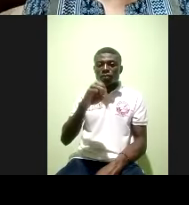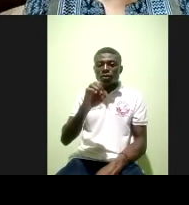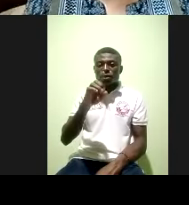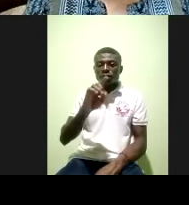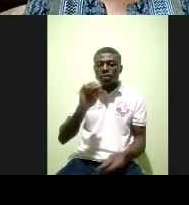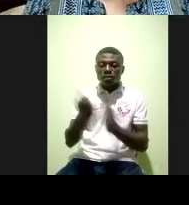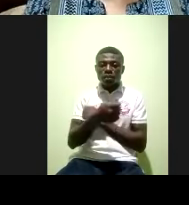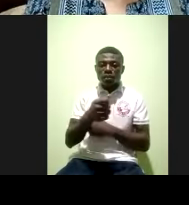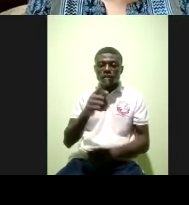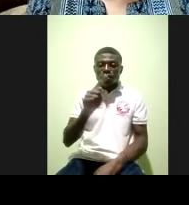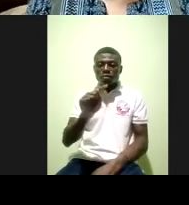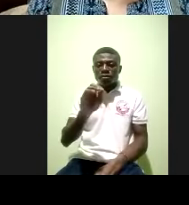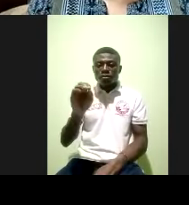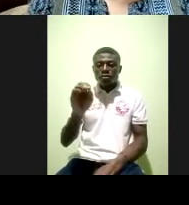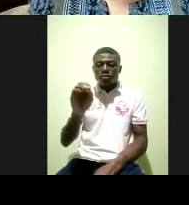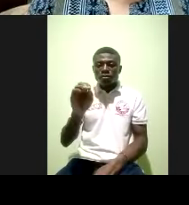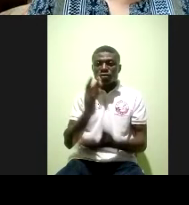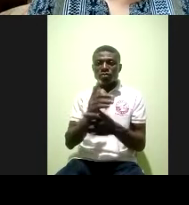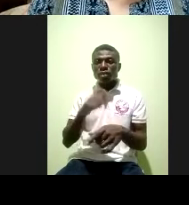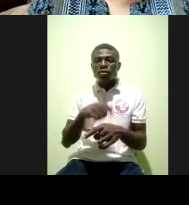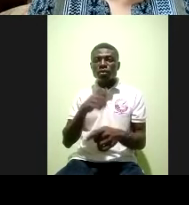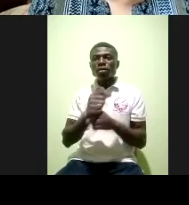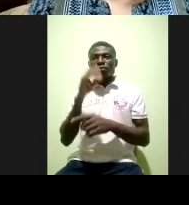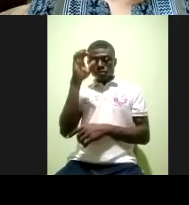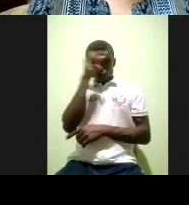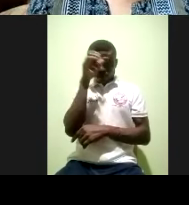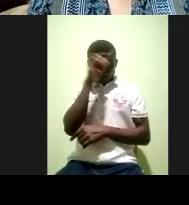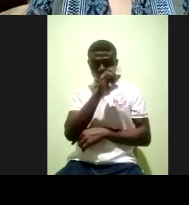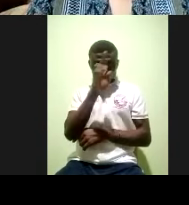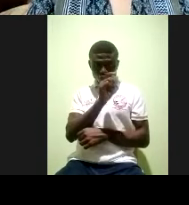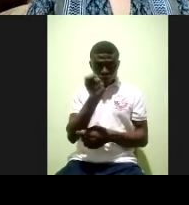guessing, sometimes they are guessing the words also while they are reading.